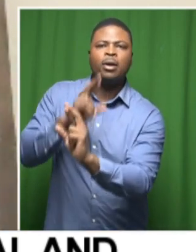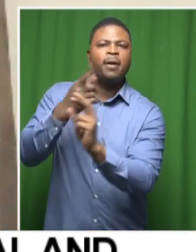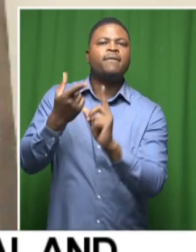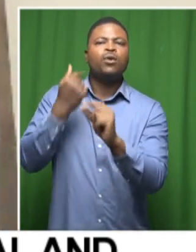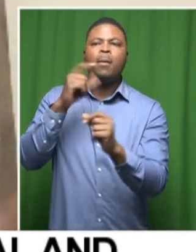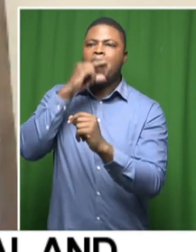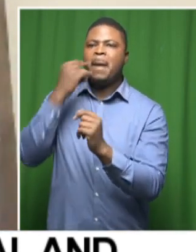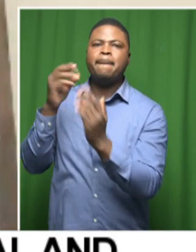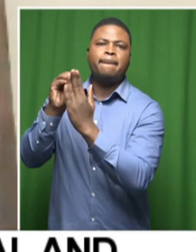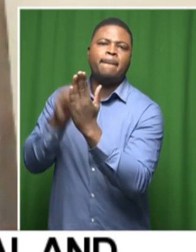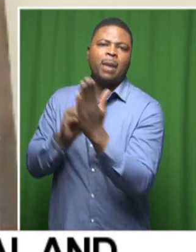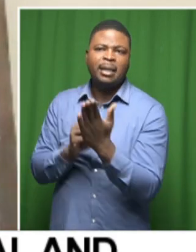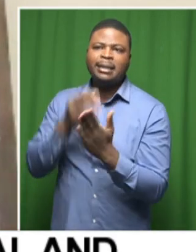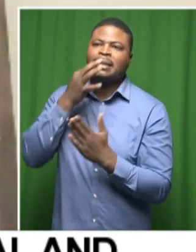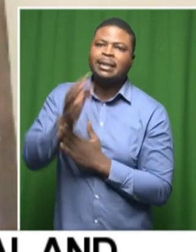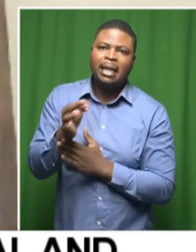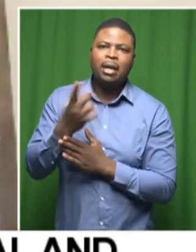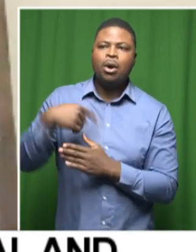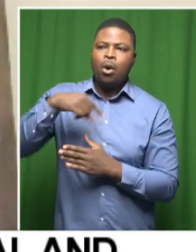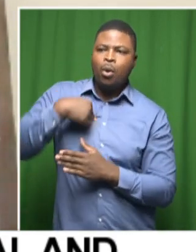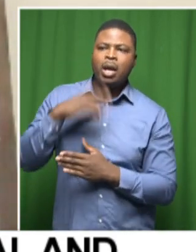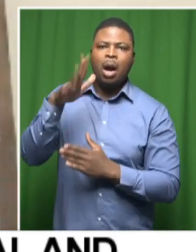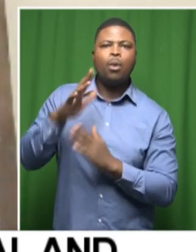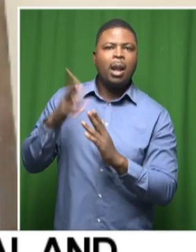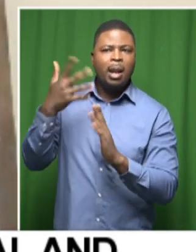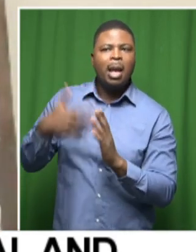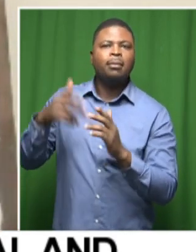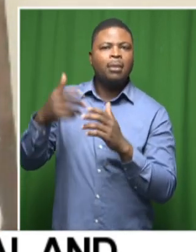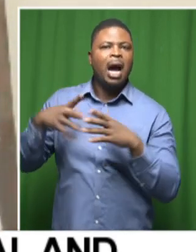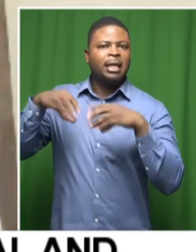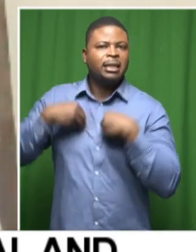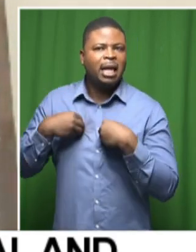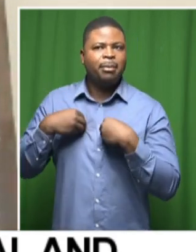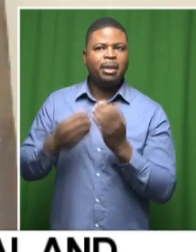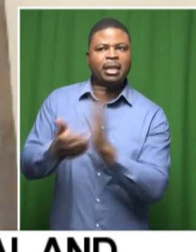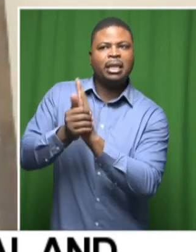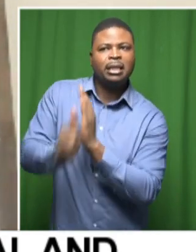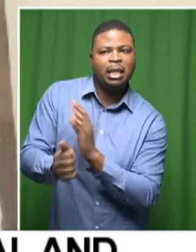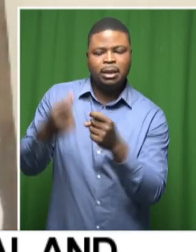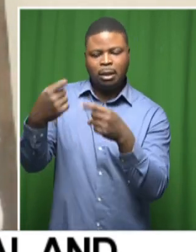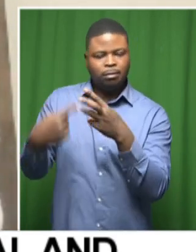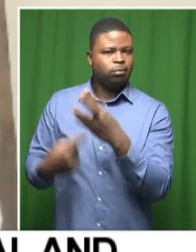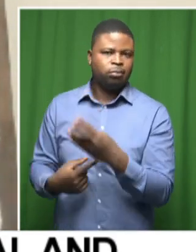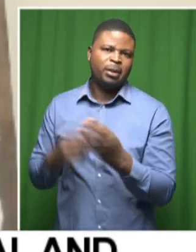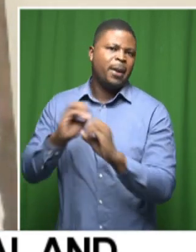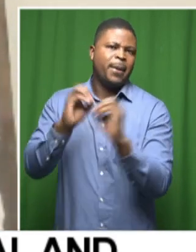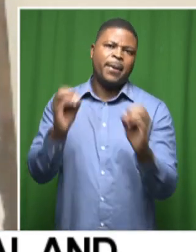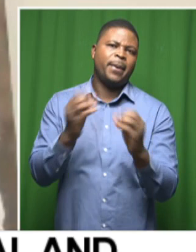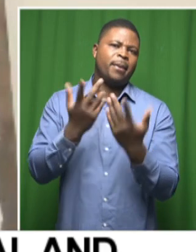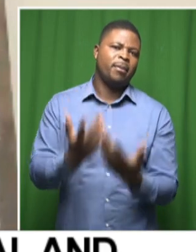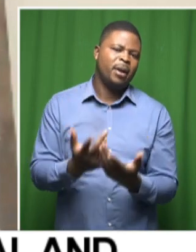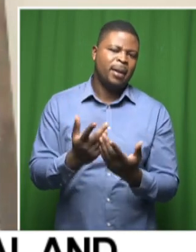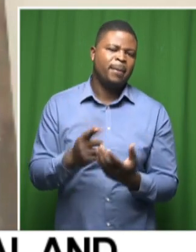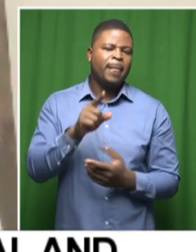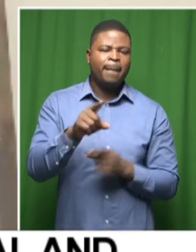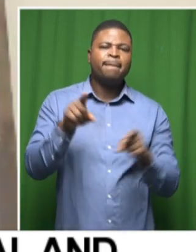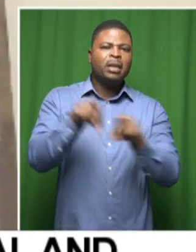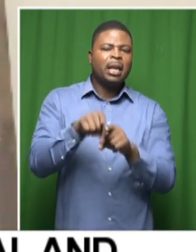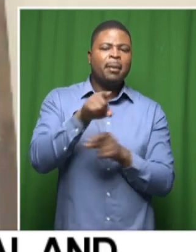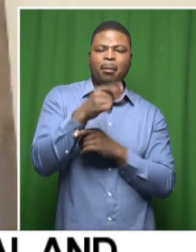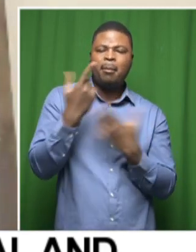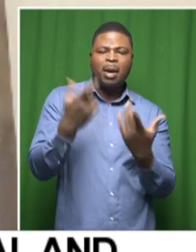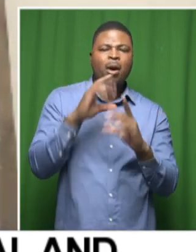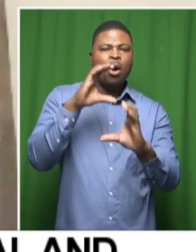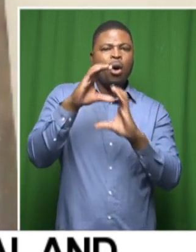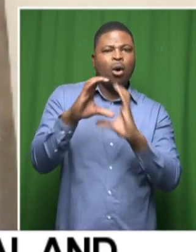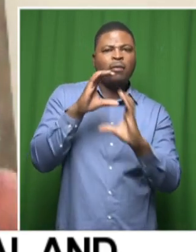industry plan that would adopt and take those skills forward. So the very absence of a synergy between those